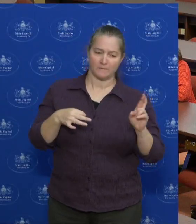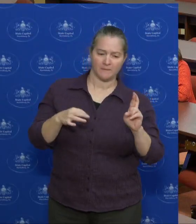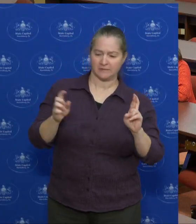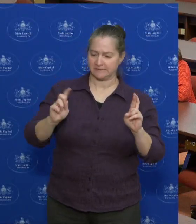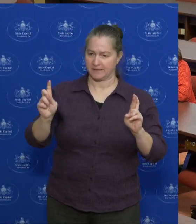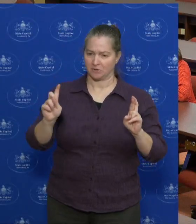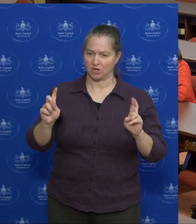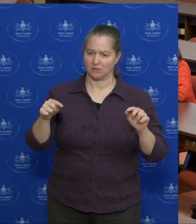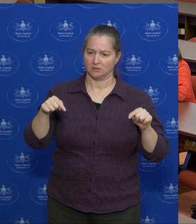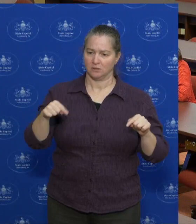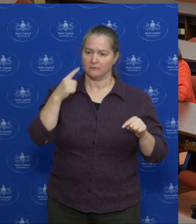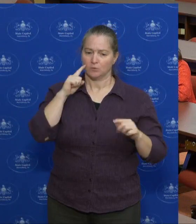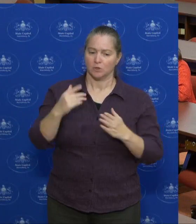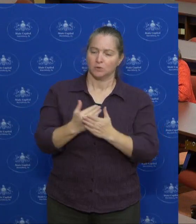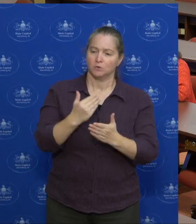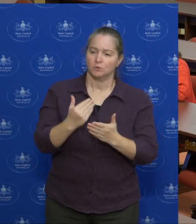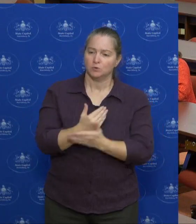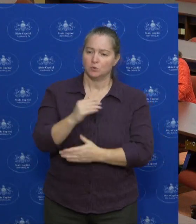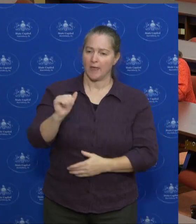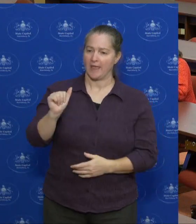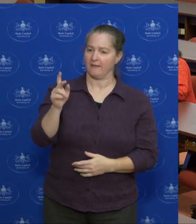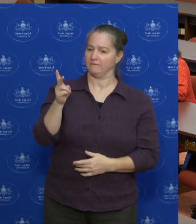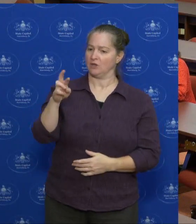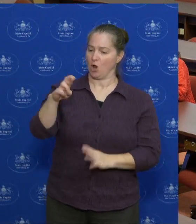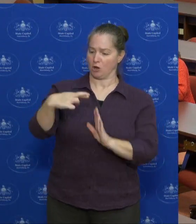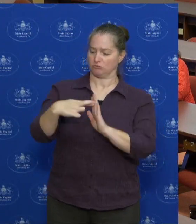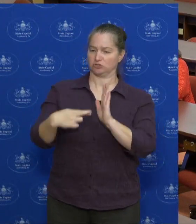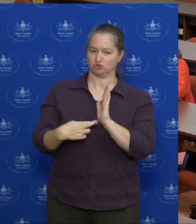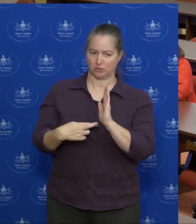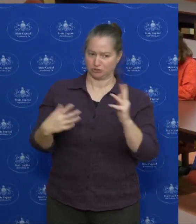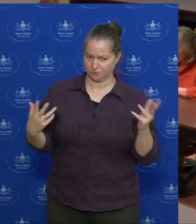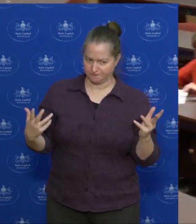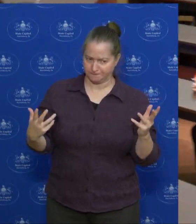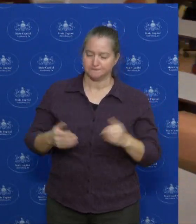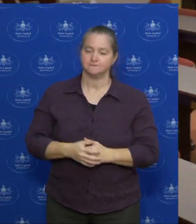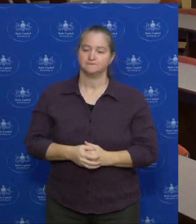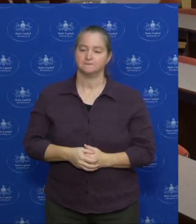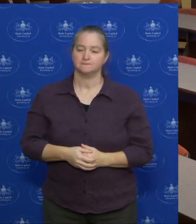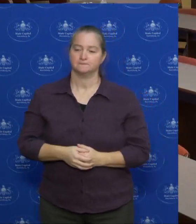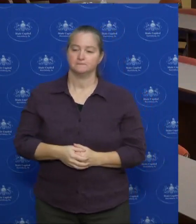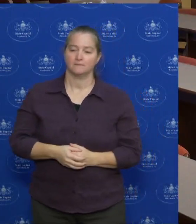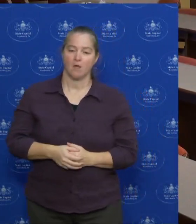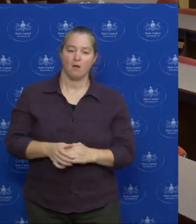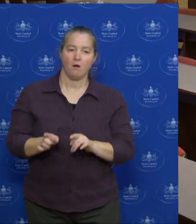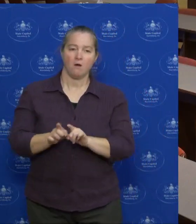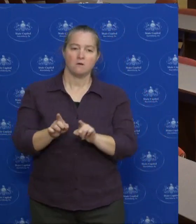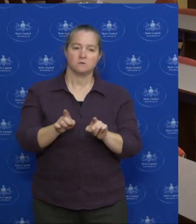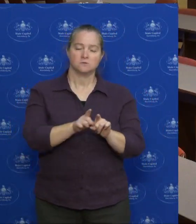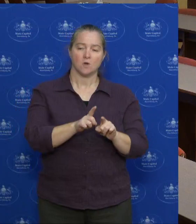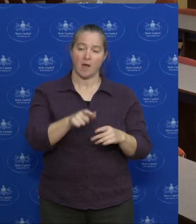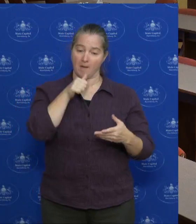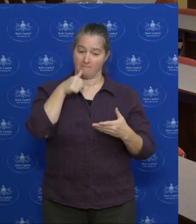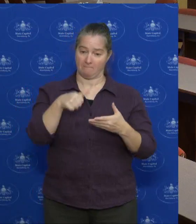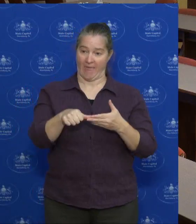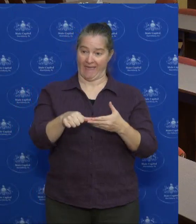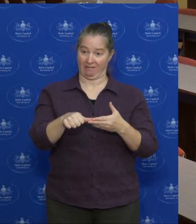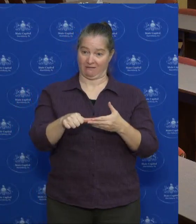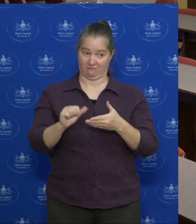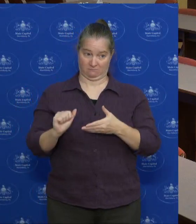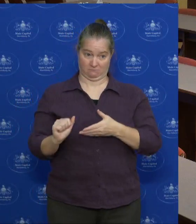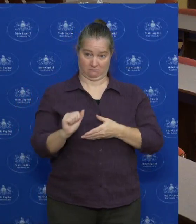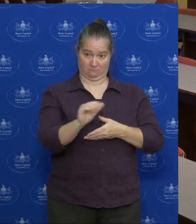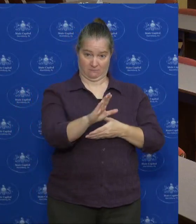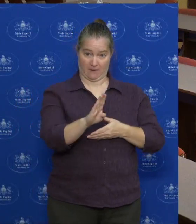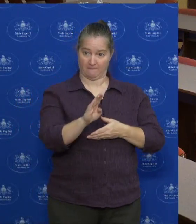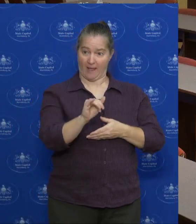the new AVR registrations, and then also how many of the mail-in ballots that folks